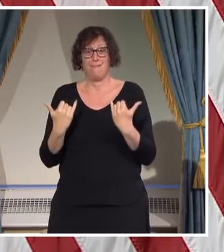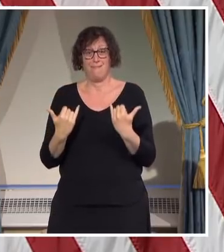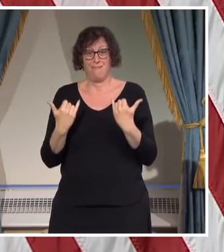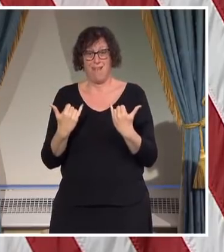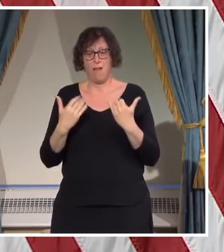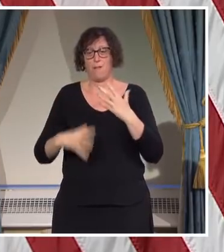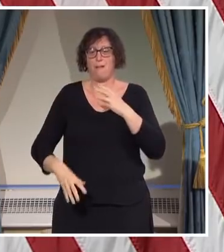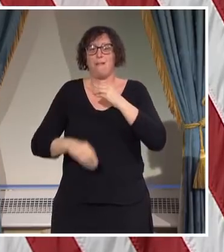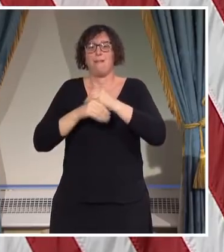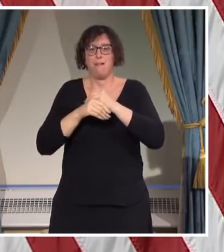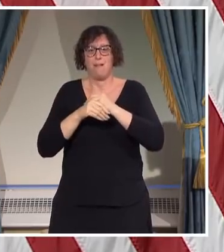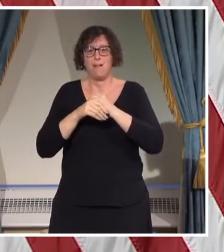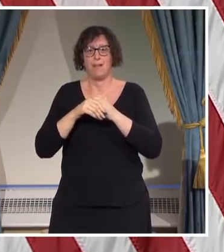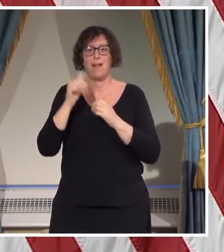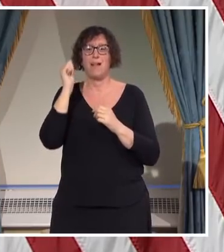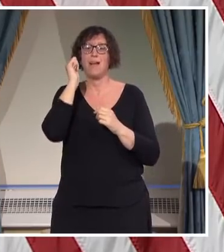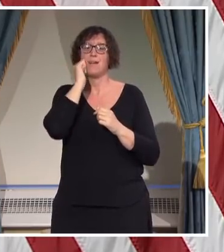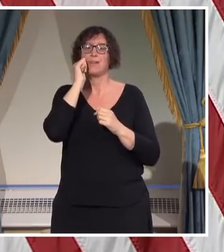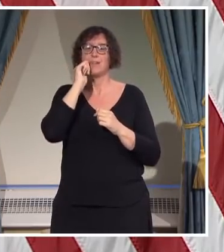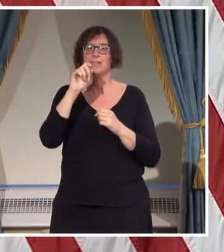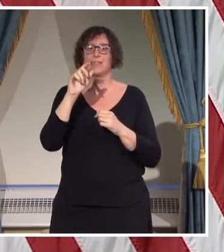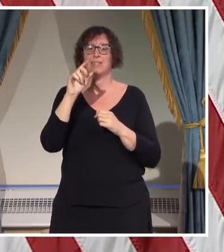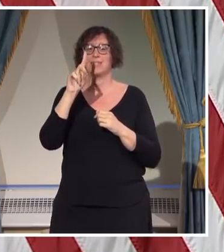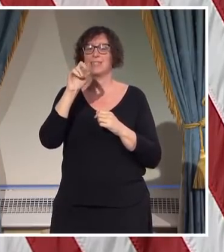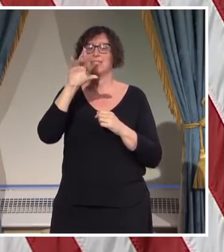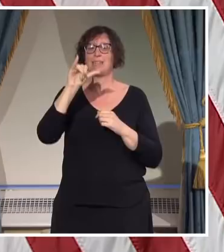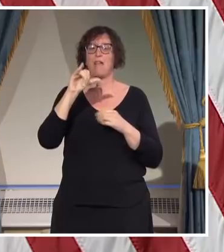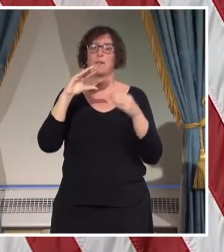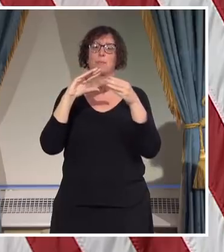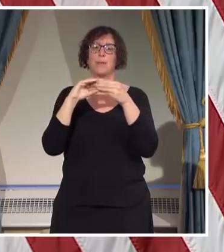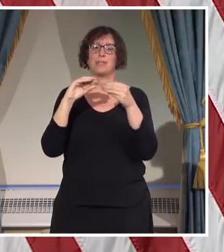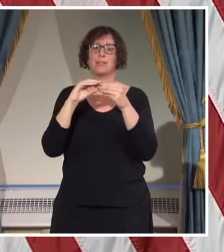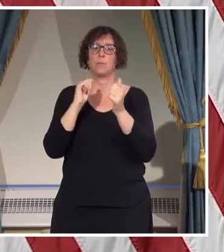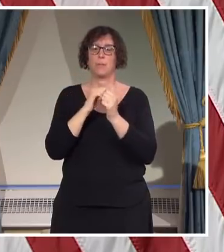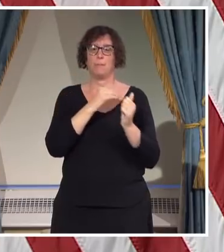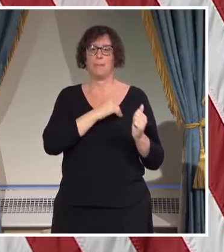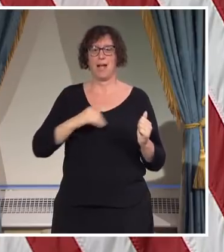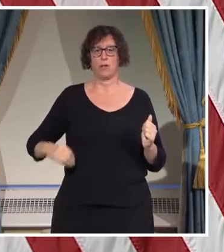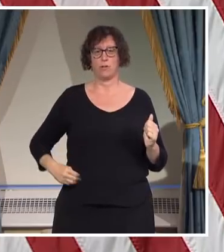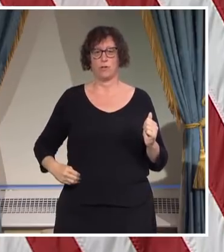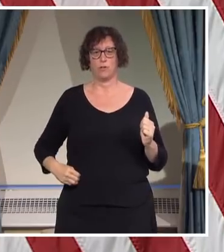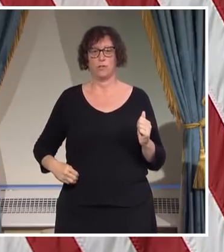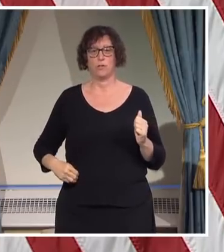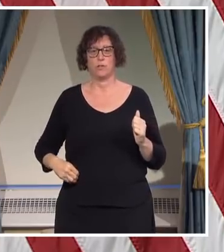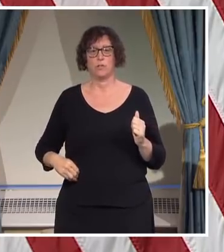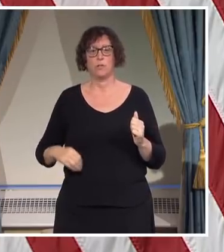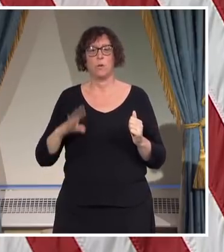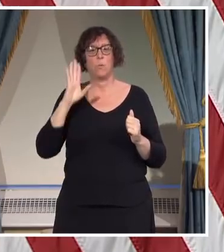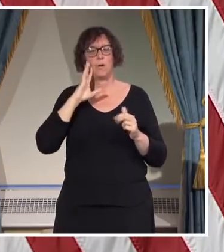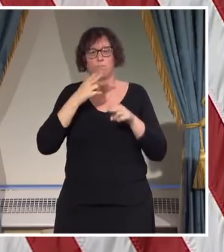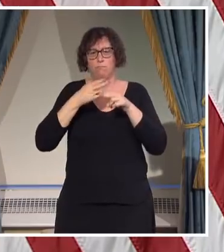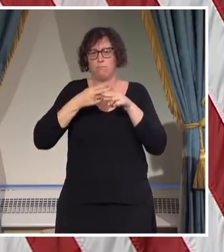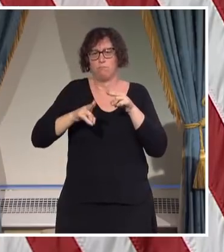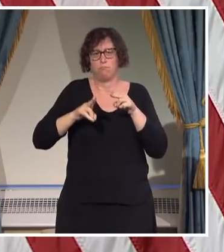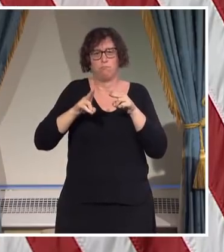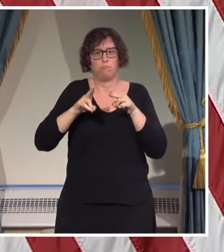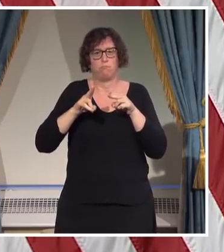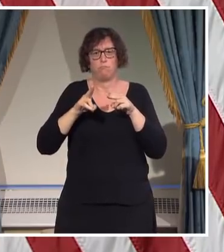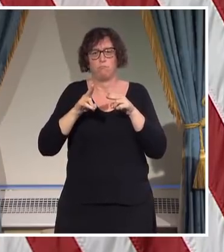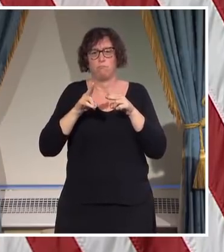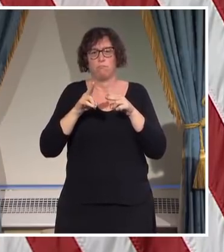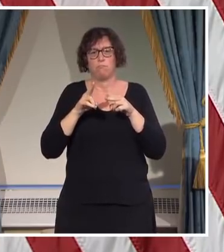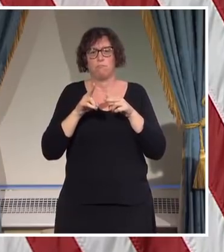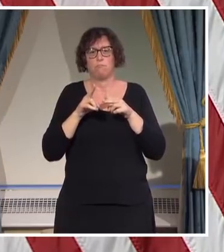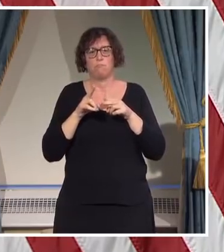It's going to be a very brief, but I hope helpful message, giving people a little bit of grounding as we start the day,